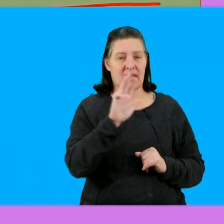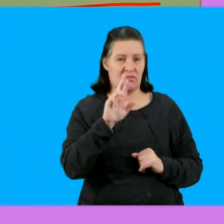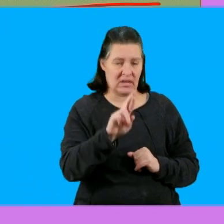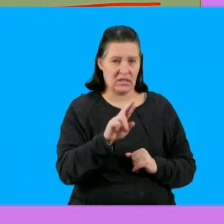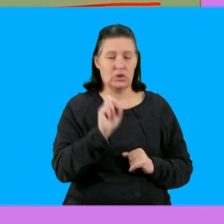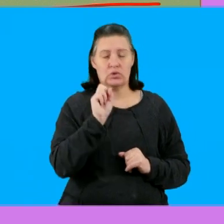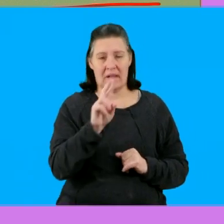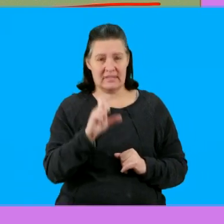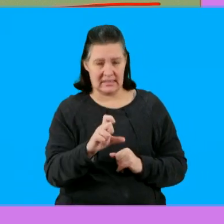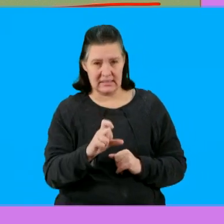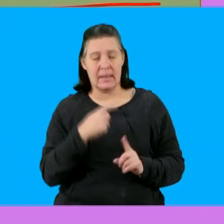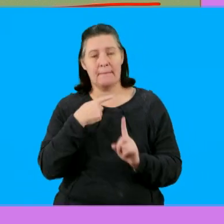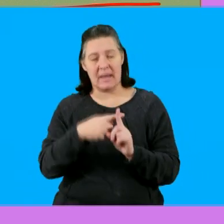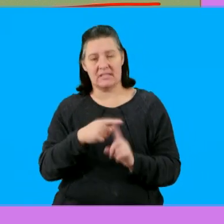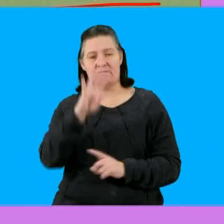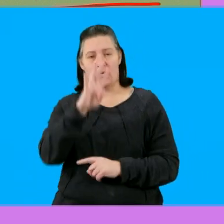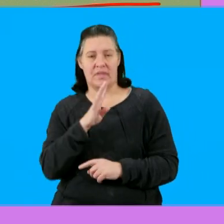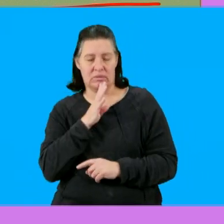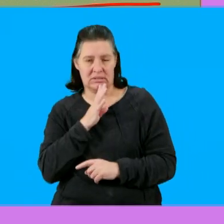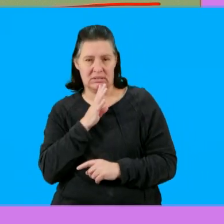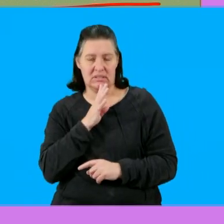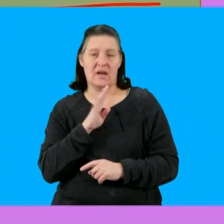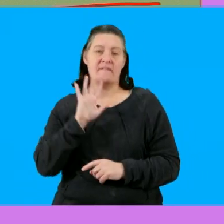6,159 rand and 12 cents plus your